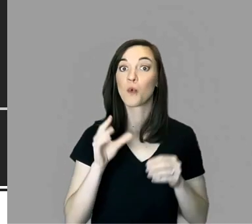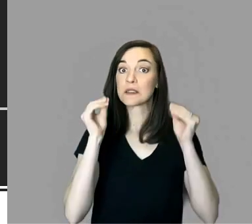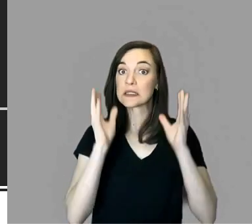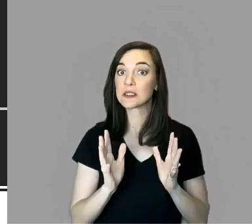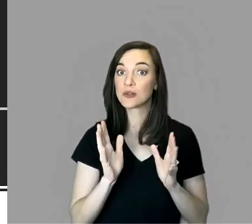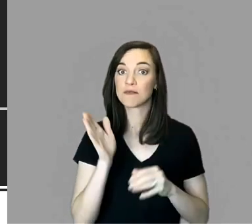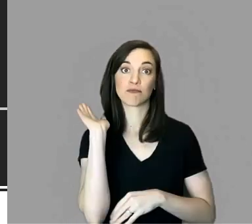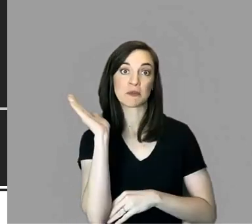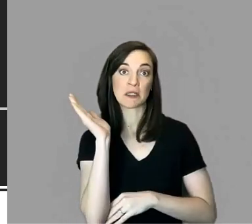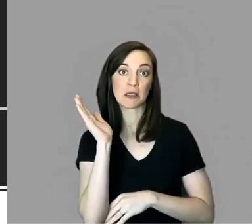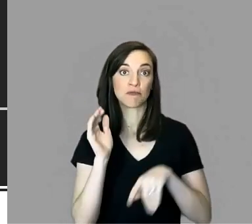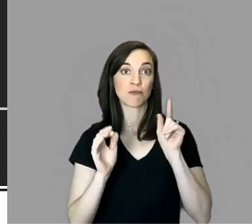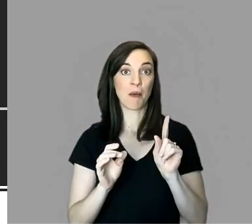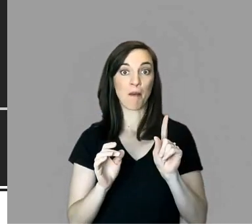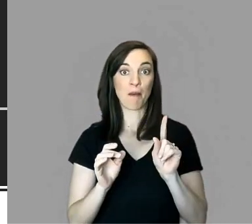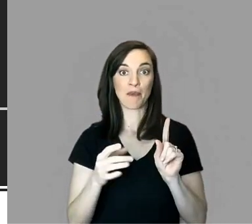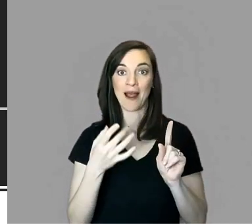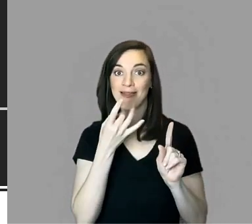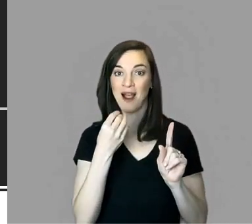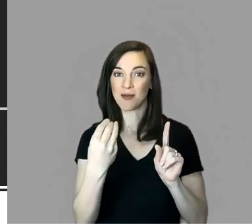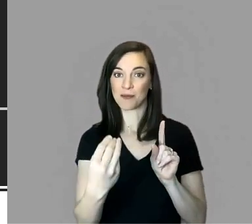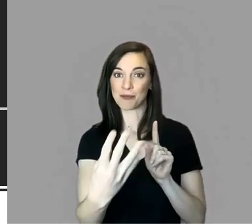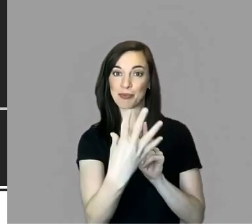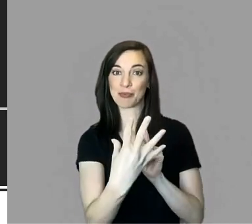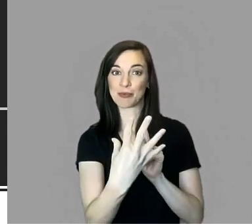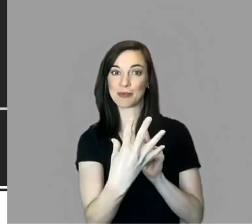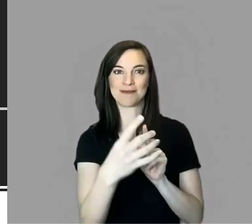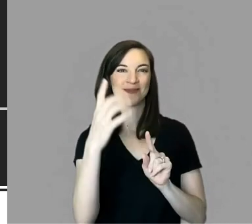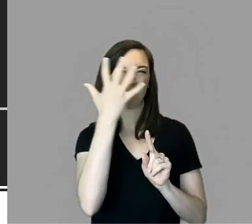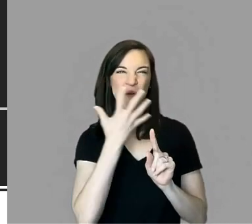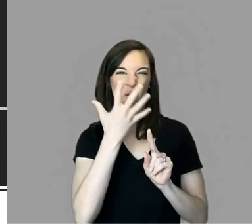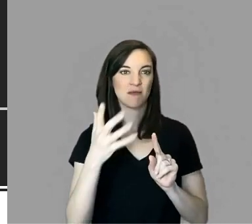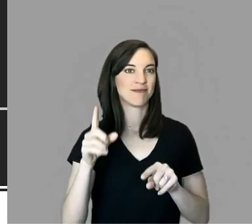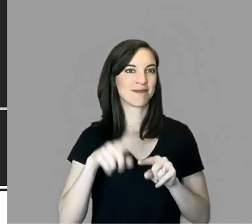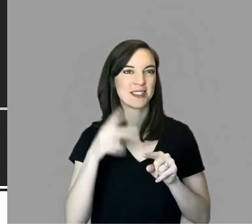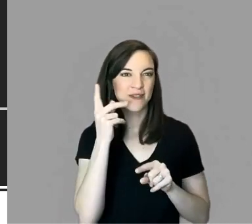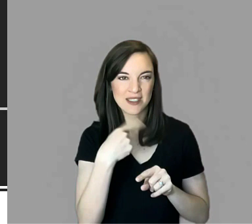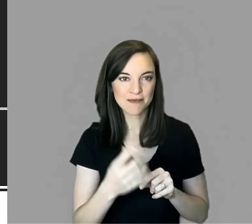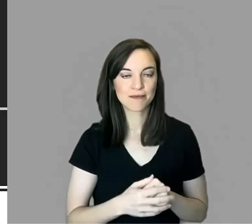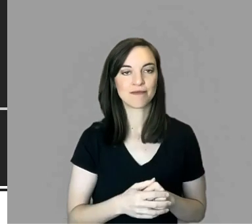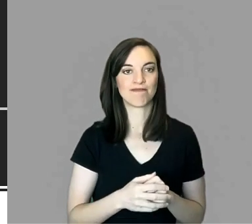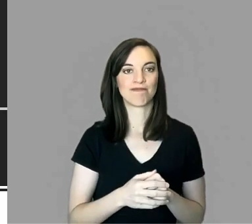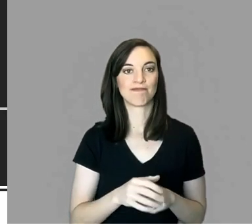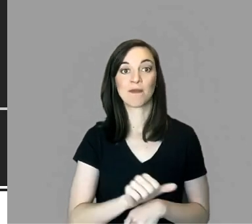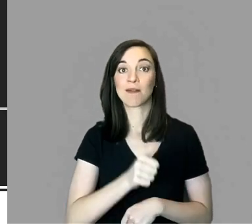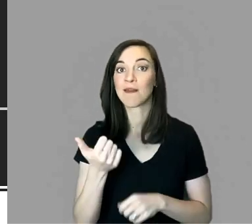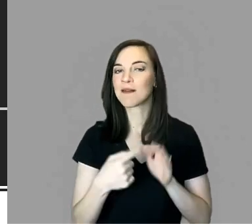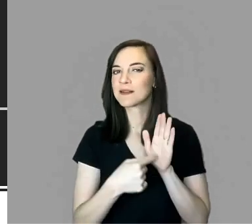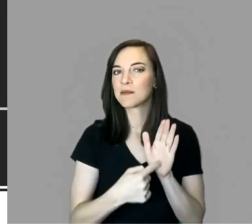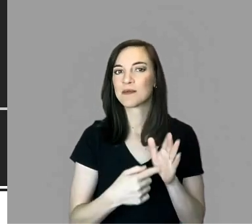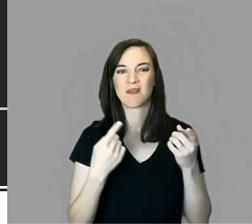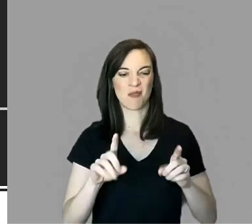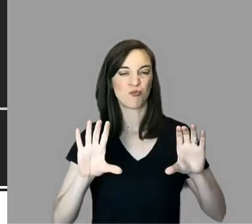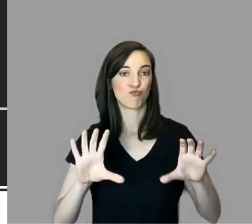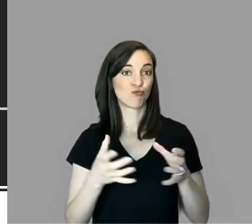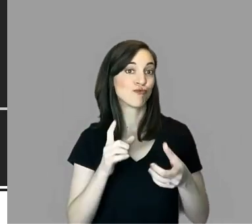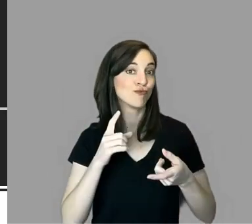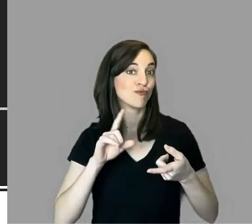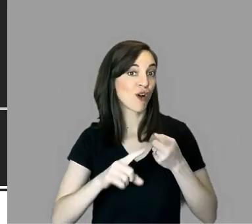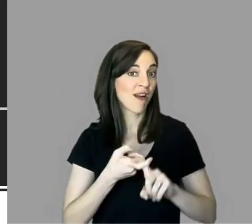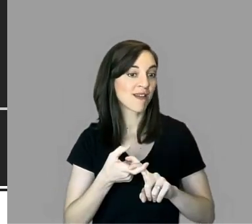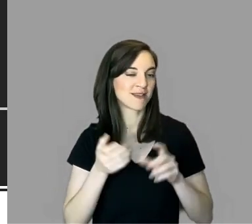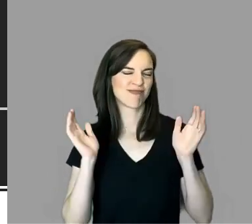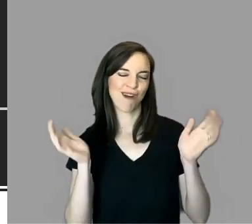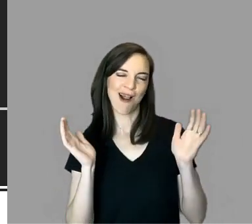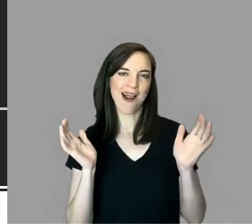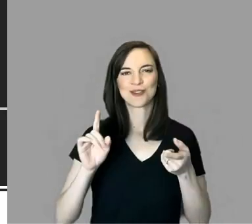be because the teacher turns around and writes on the board while speaking, or walks in front of the projector and the light blurs her face.